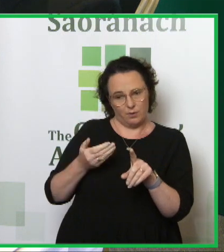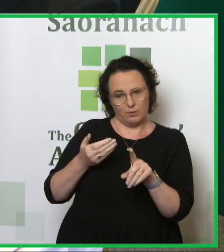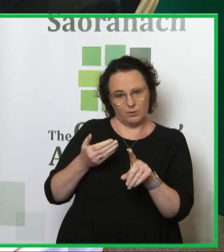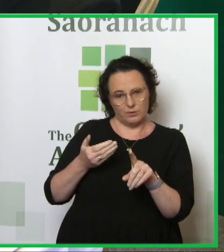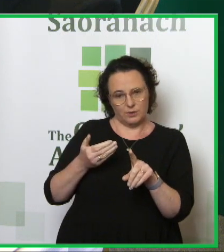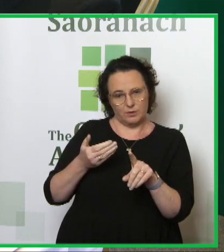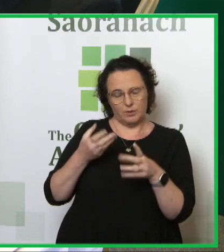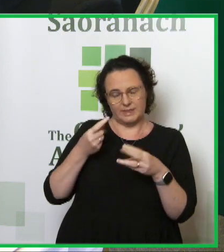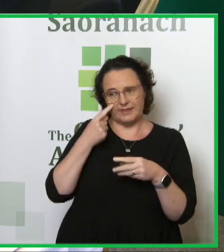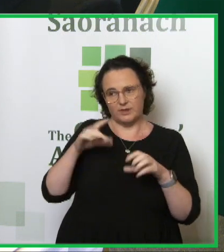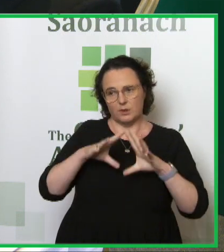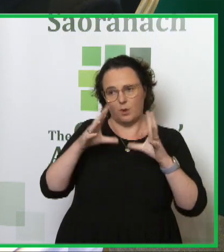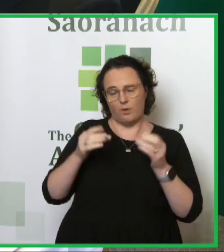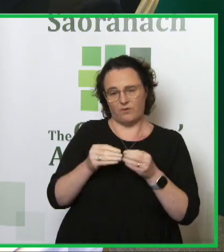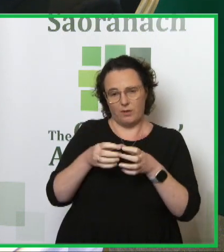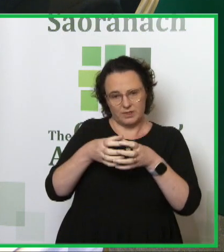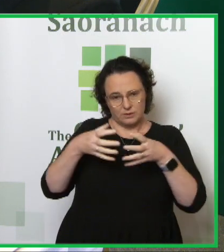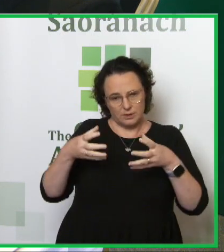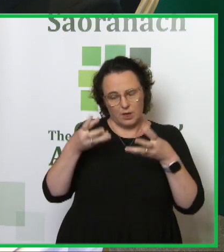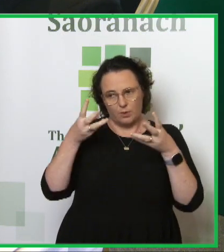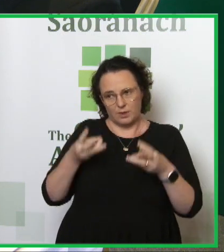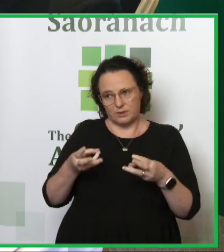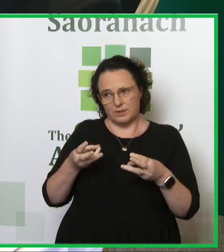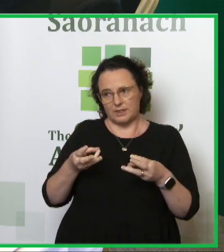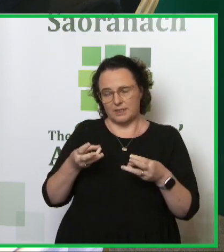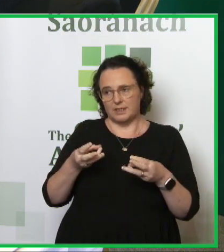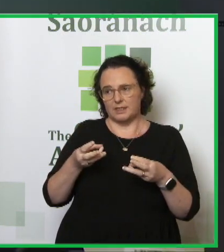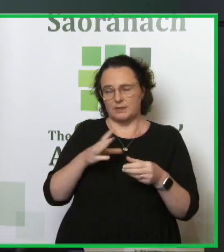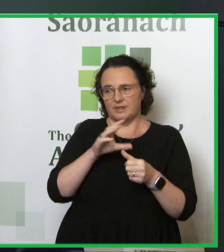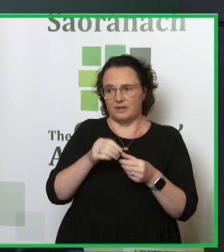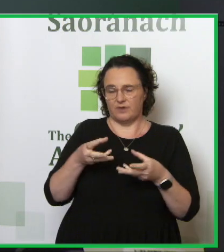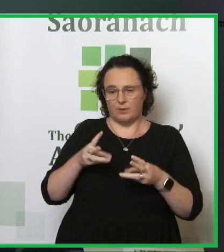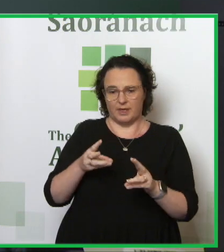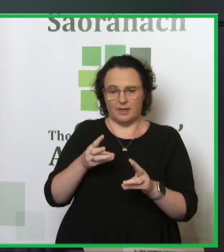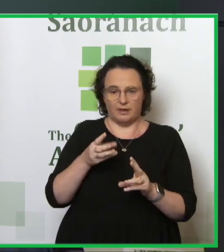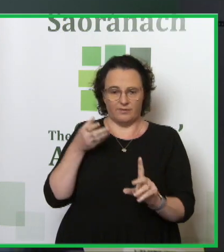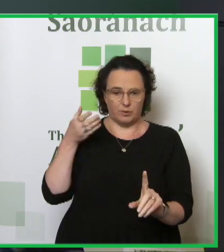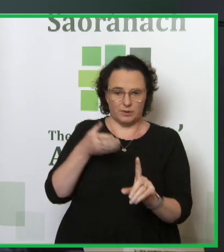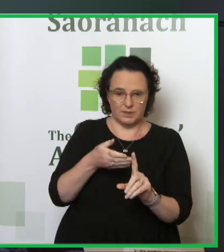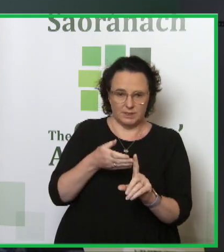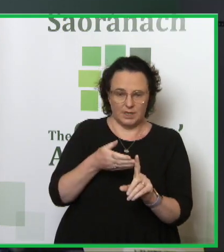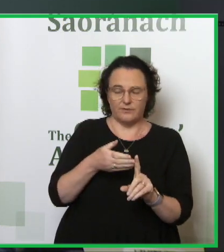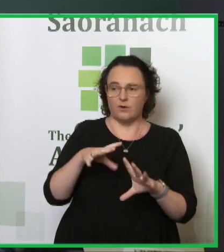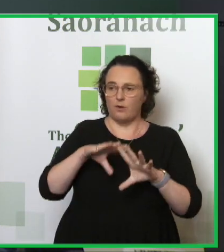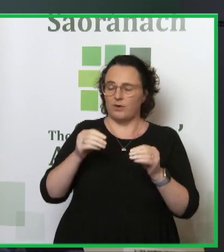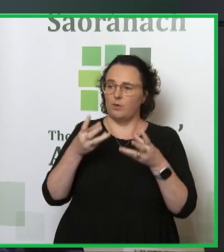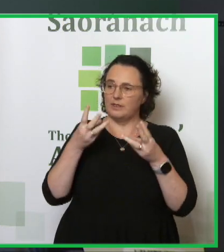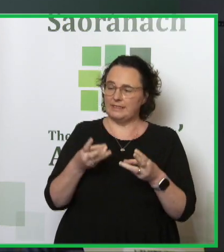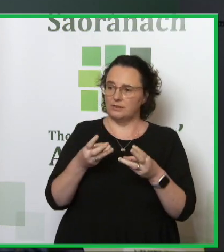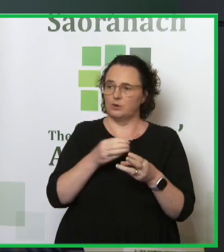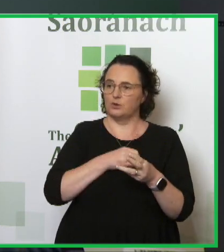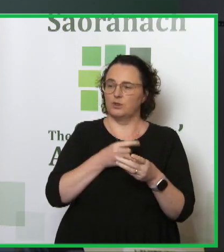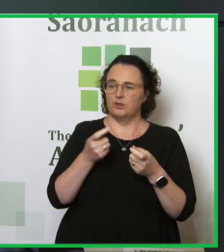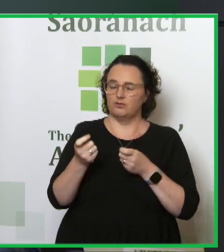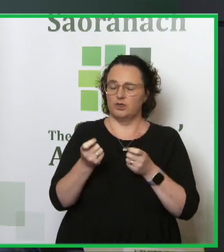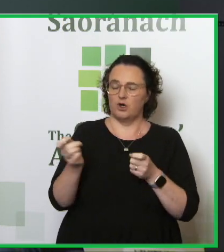was an overall majority in the room for a specific course of action. For example, an overall majority in favour of